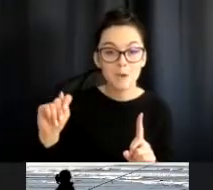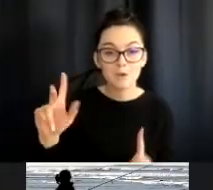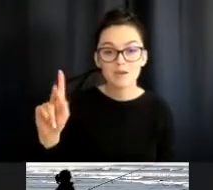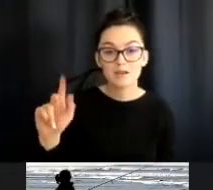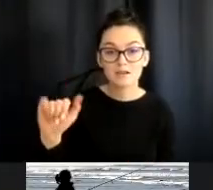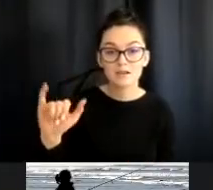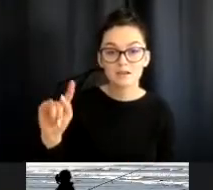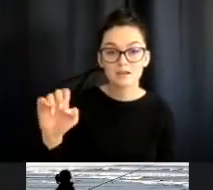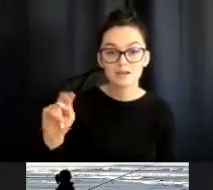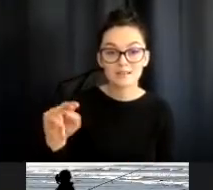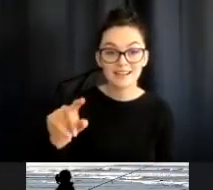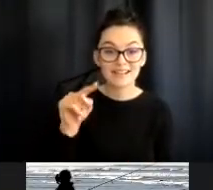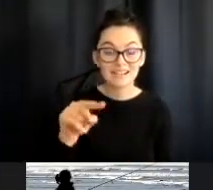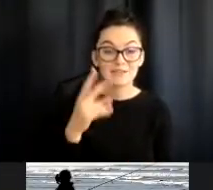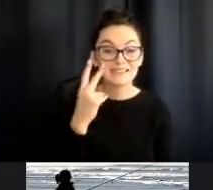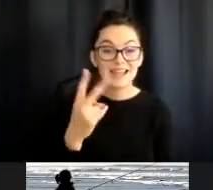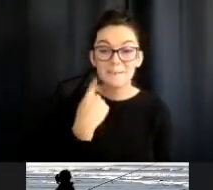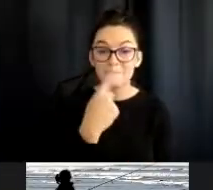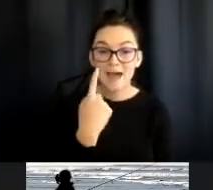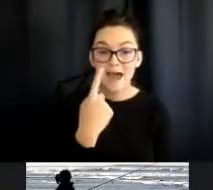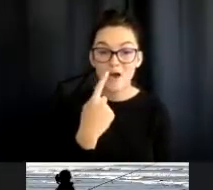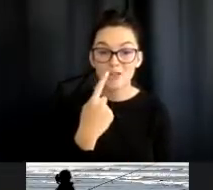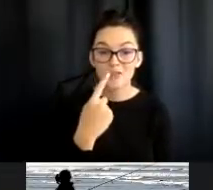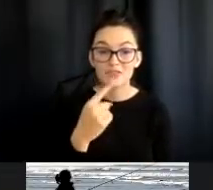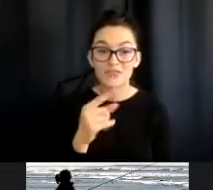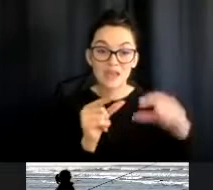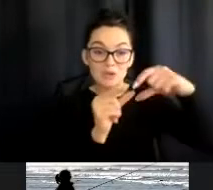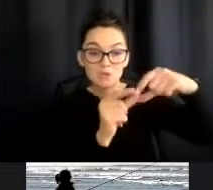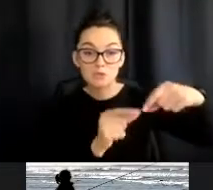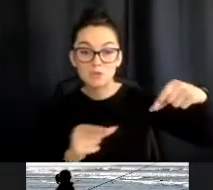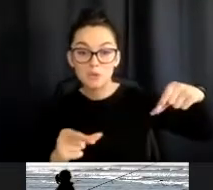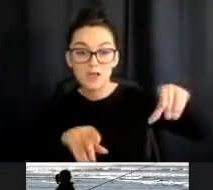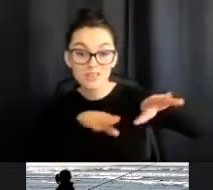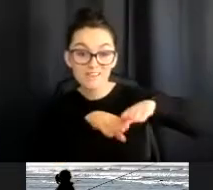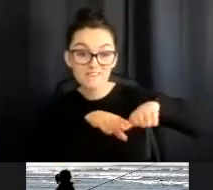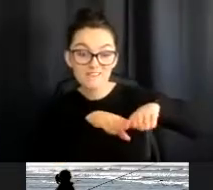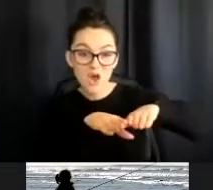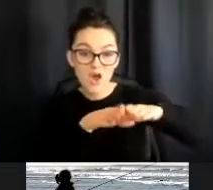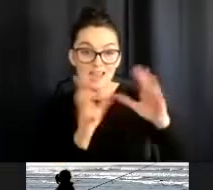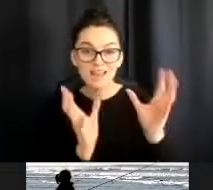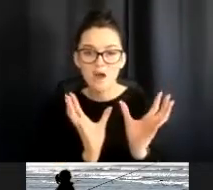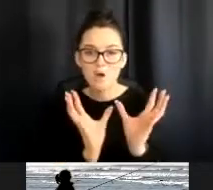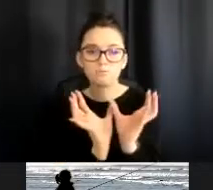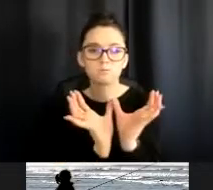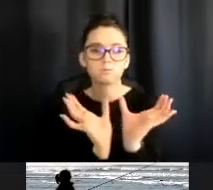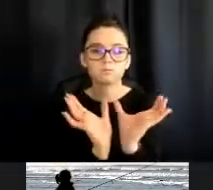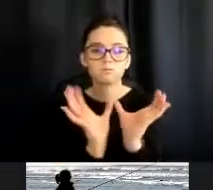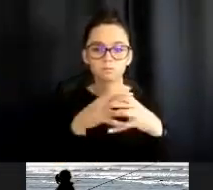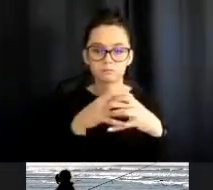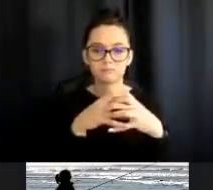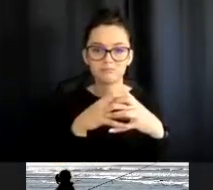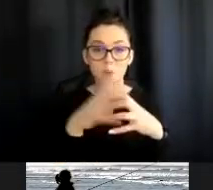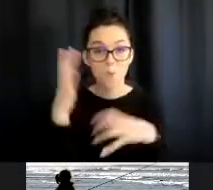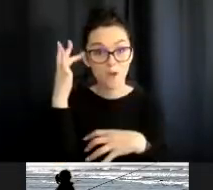its mouth, there's its foot, and it rolls up like in a ball to protect itself. And